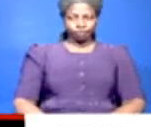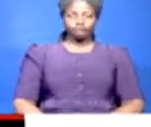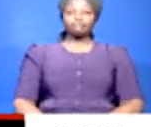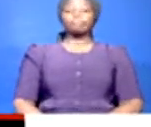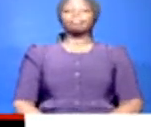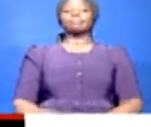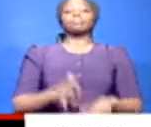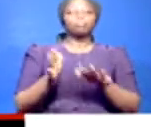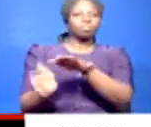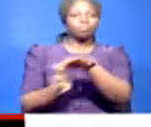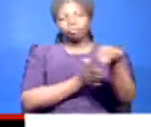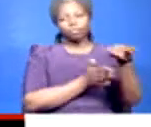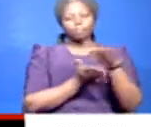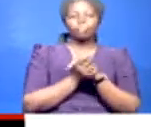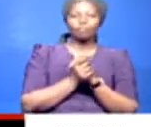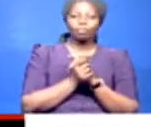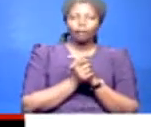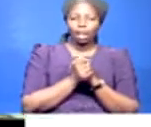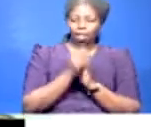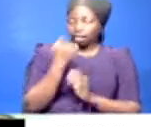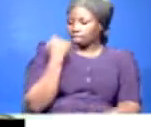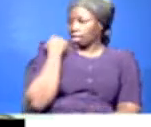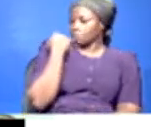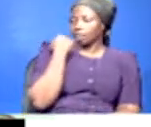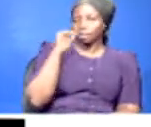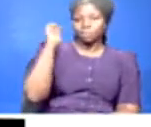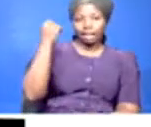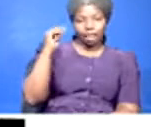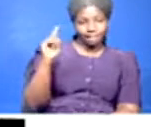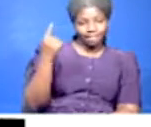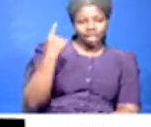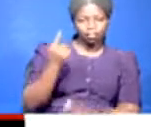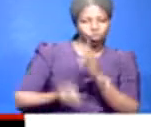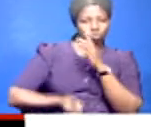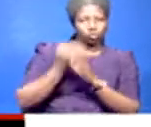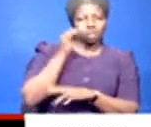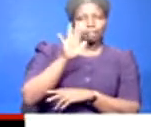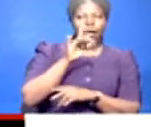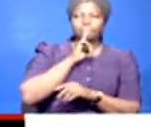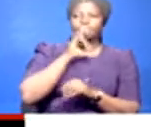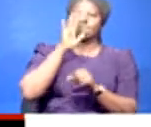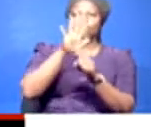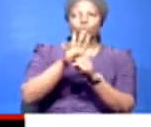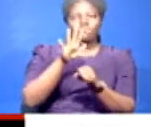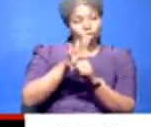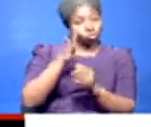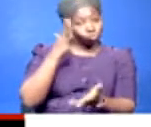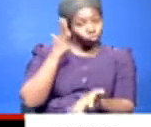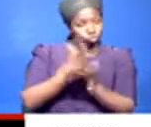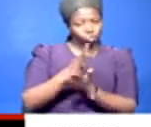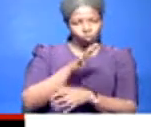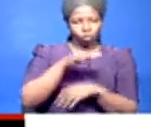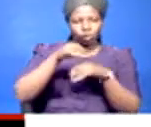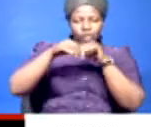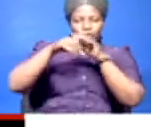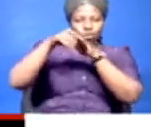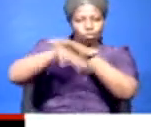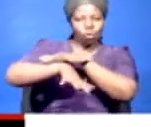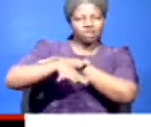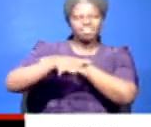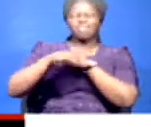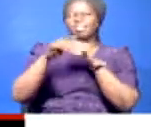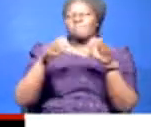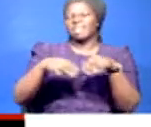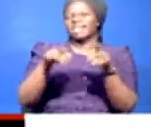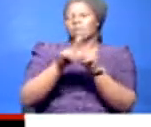All right then, and yesterday the Kenya Kwanza launched their manifesto, and of course the Roots Party as well did, but this time around we're